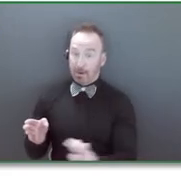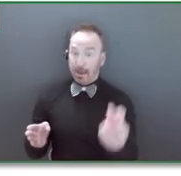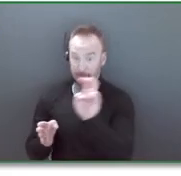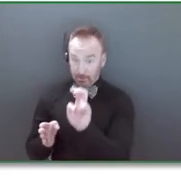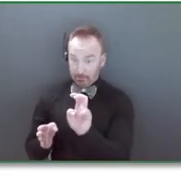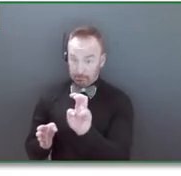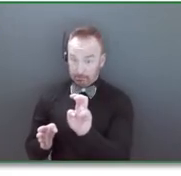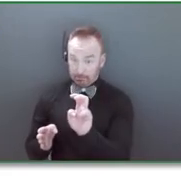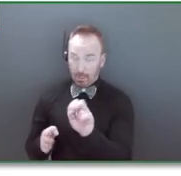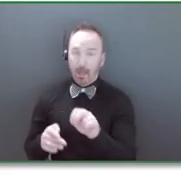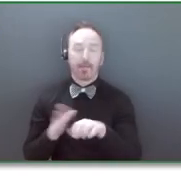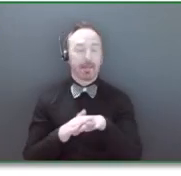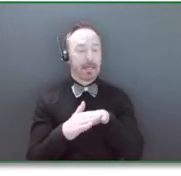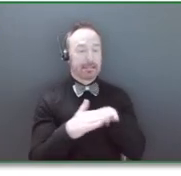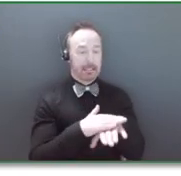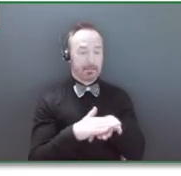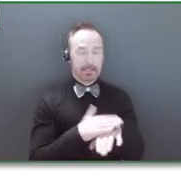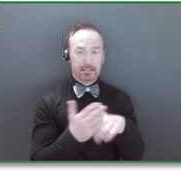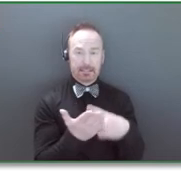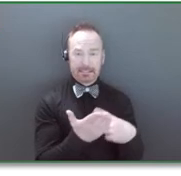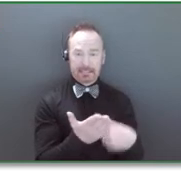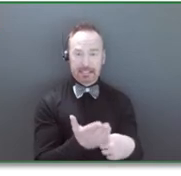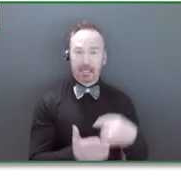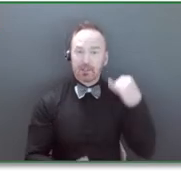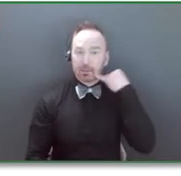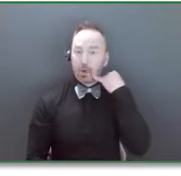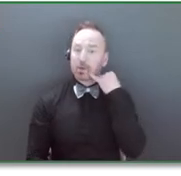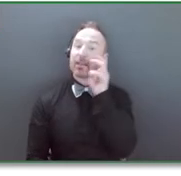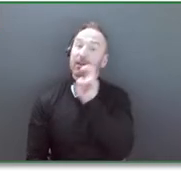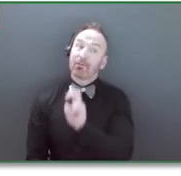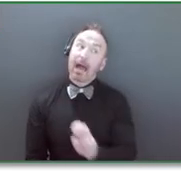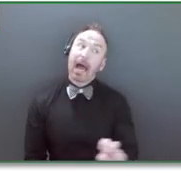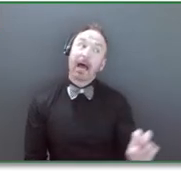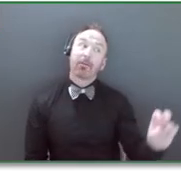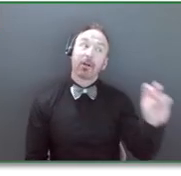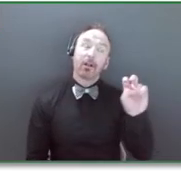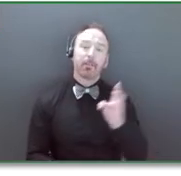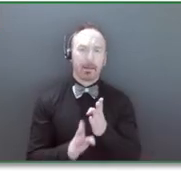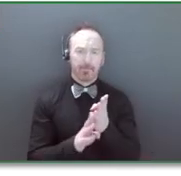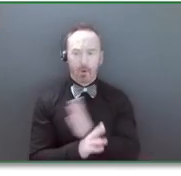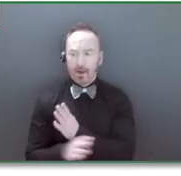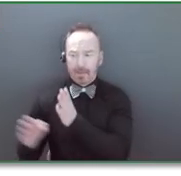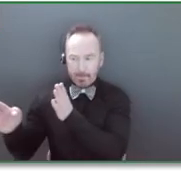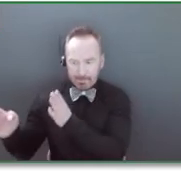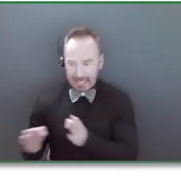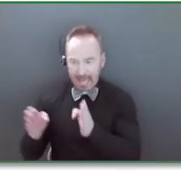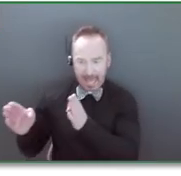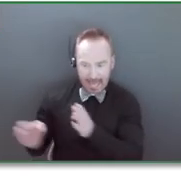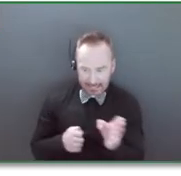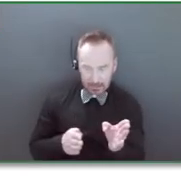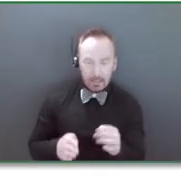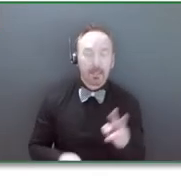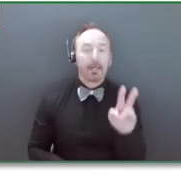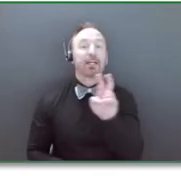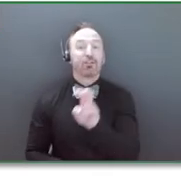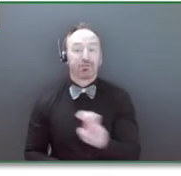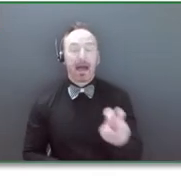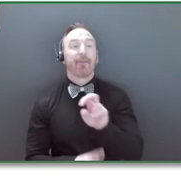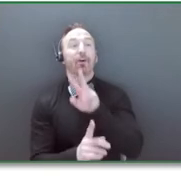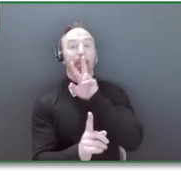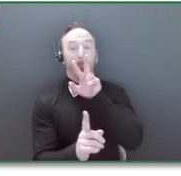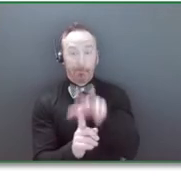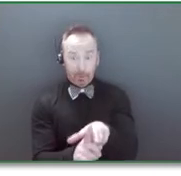their journey, such as why are they traveling, their planning process, how easy it is to book their travel, how they travel